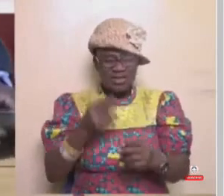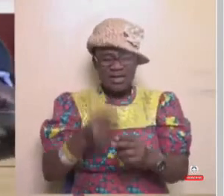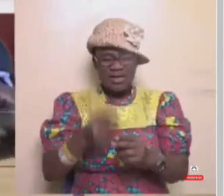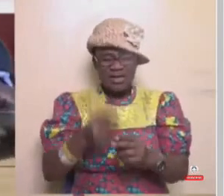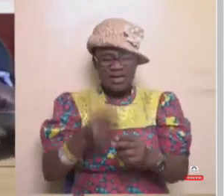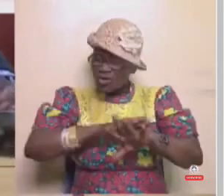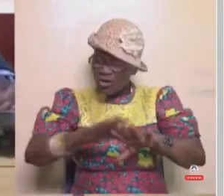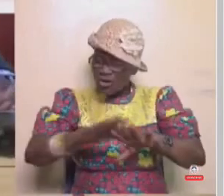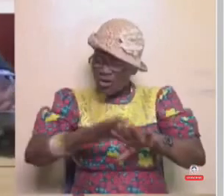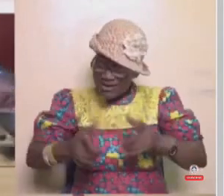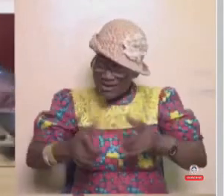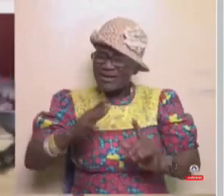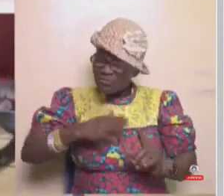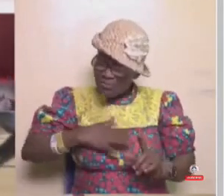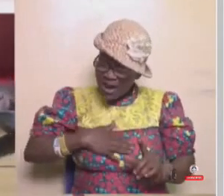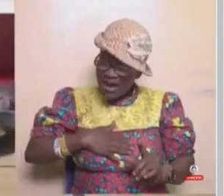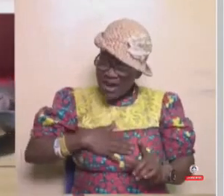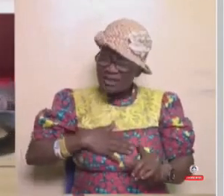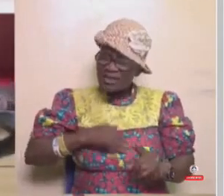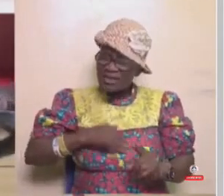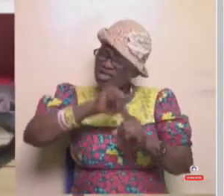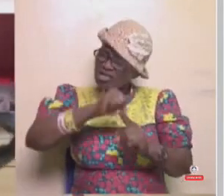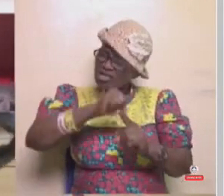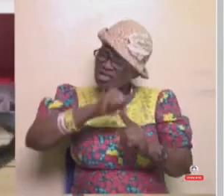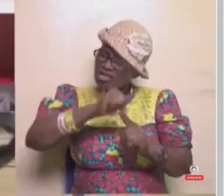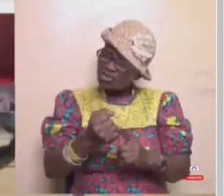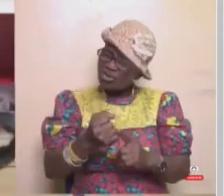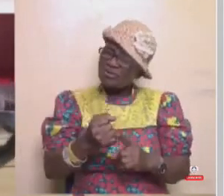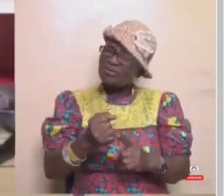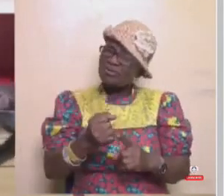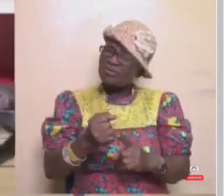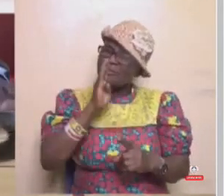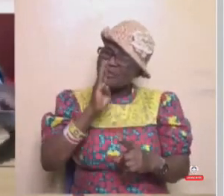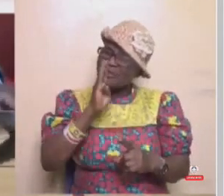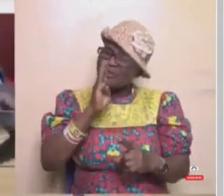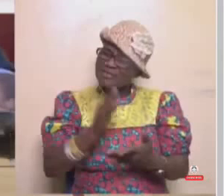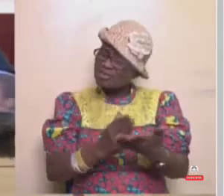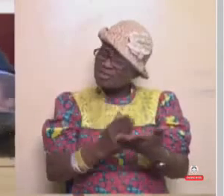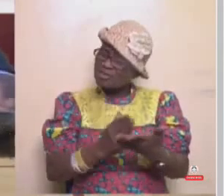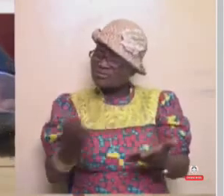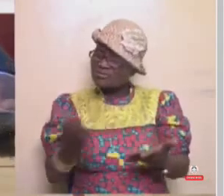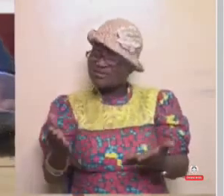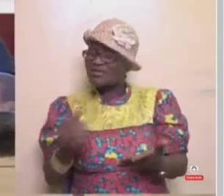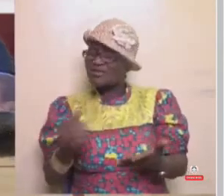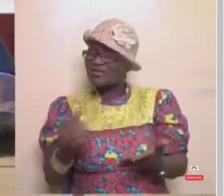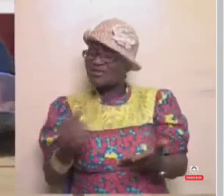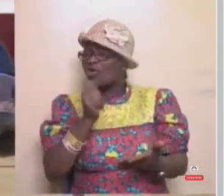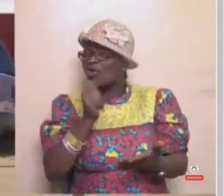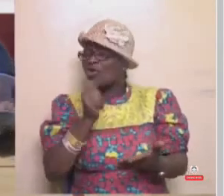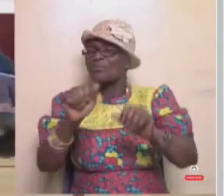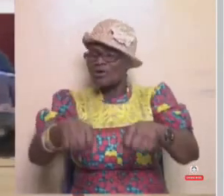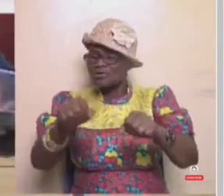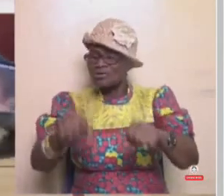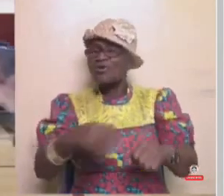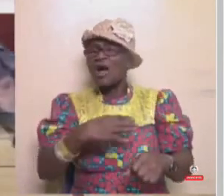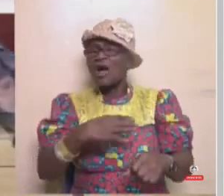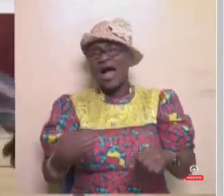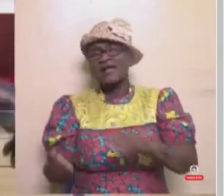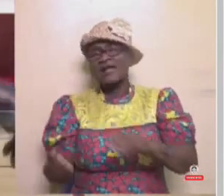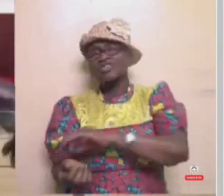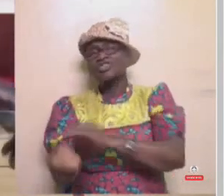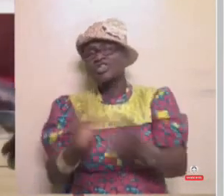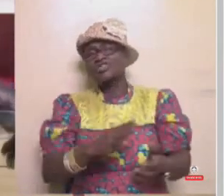an impossibility. Do something today in the name of Jesus and change my situation for better.